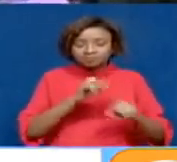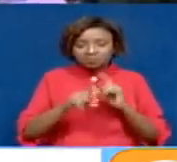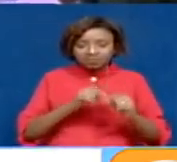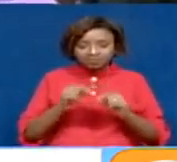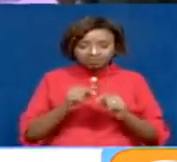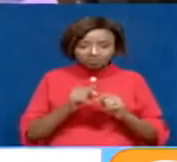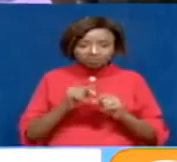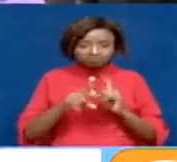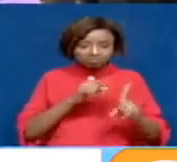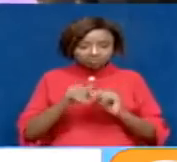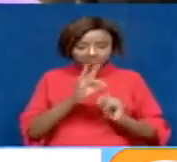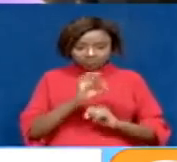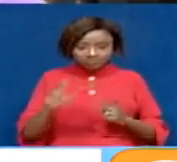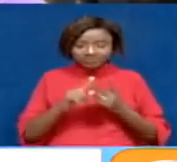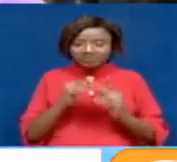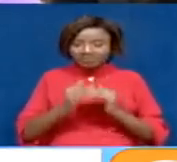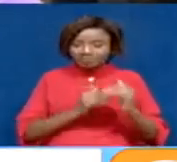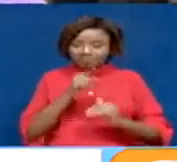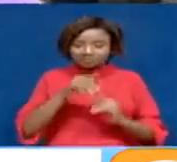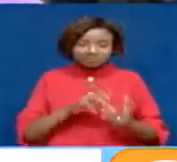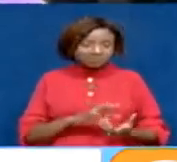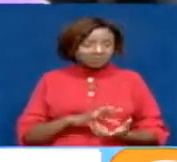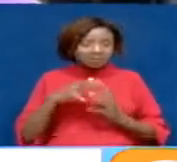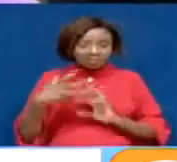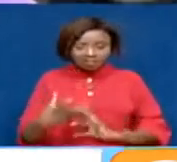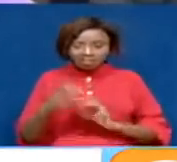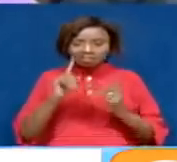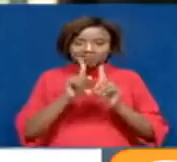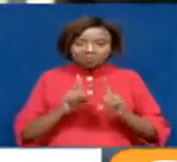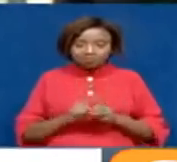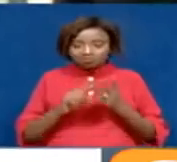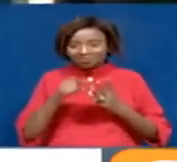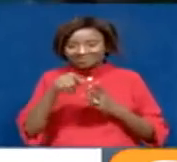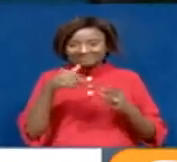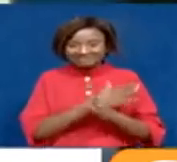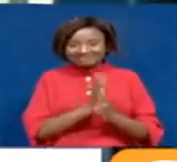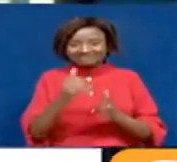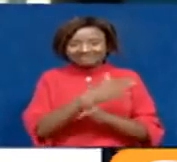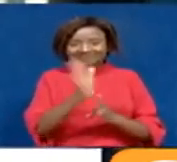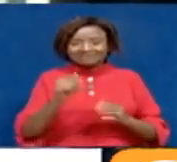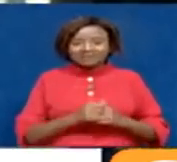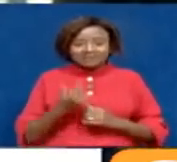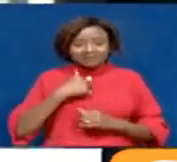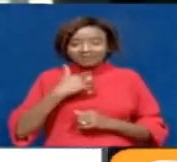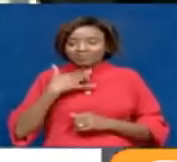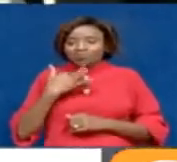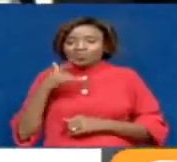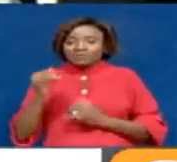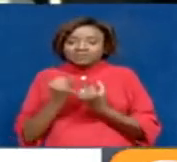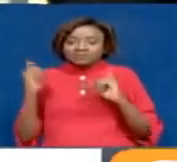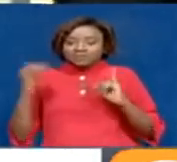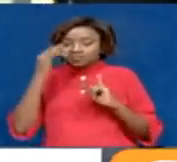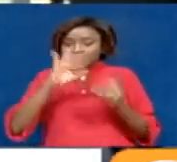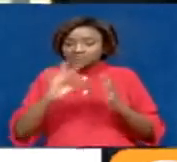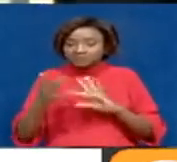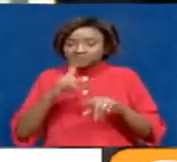that, the tedious nomination process, and finally there were games being played at the party. I keep taking independent view. Sometimes when you are